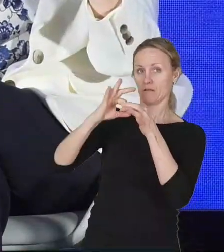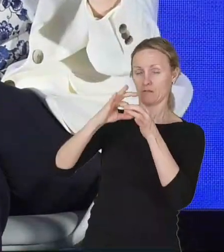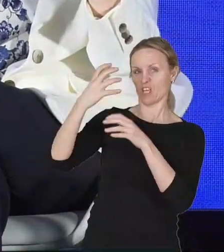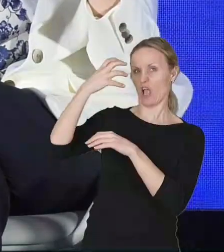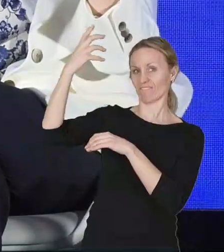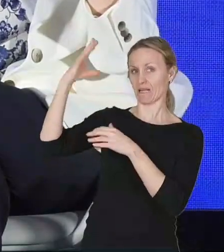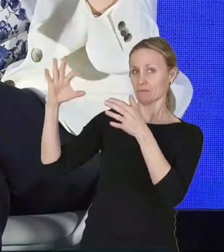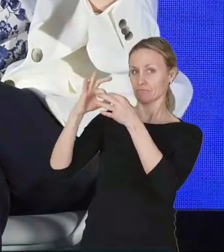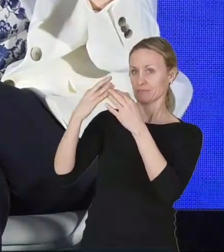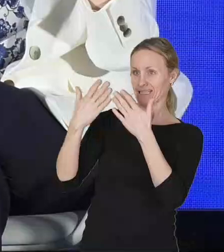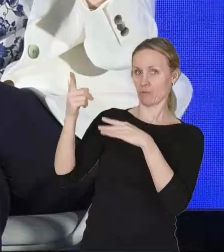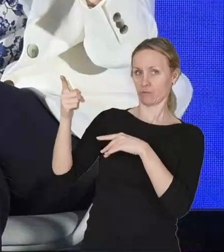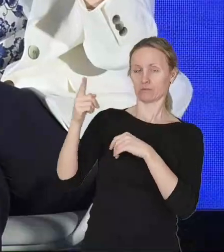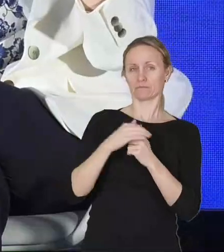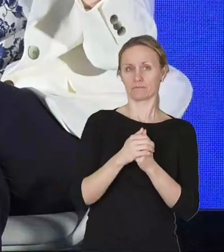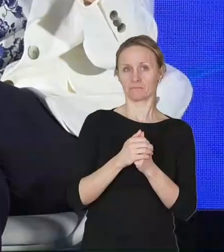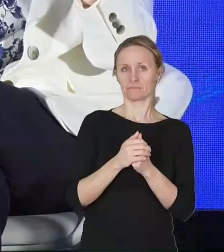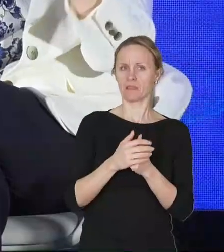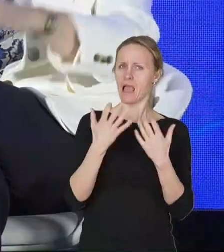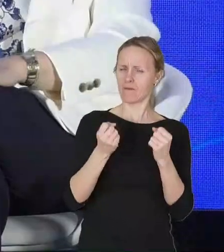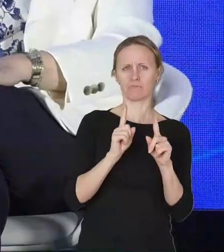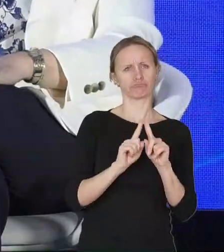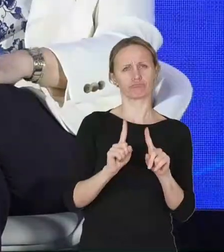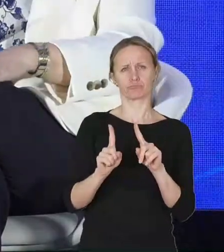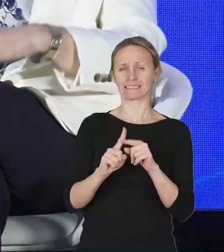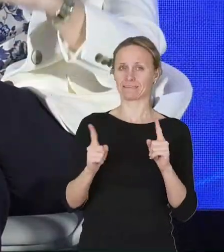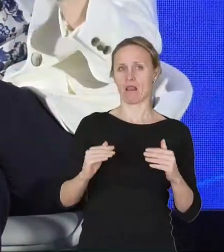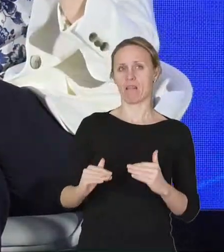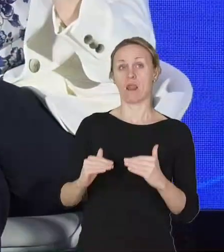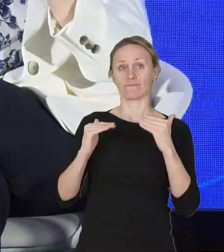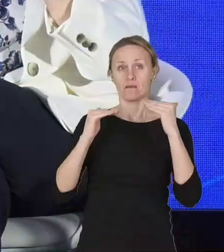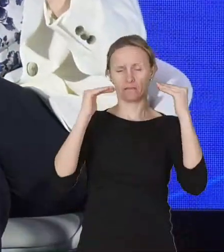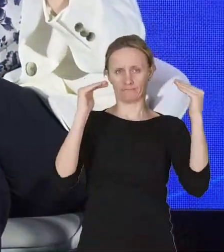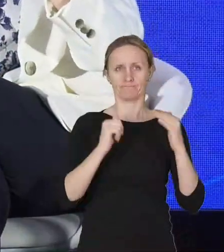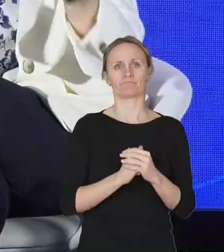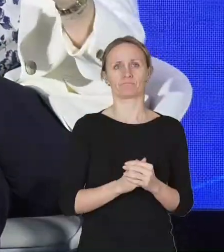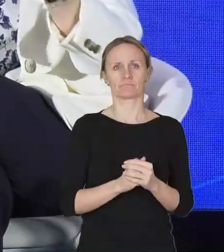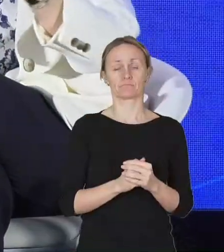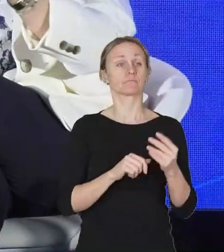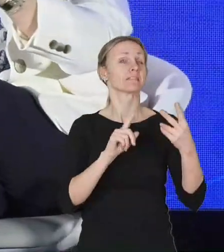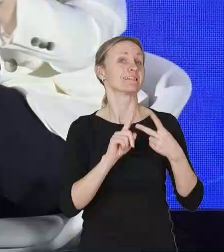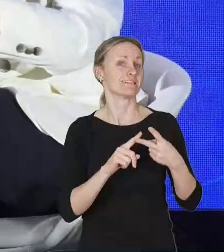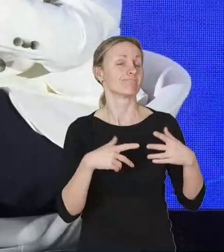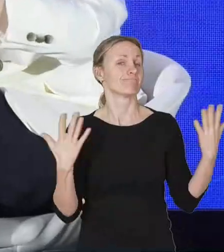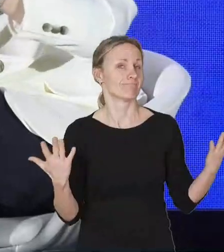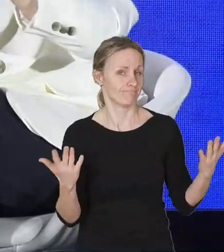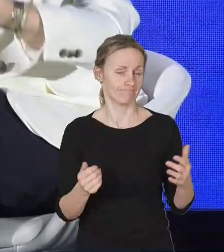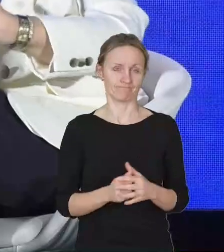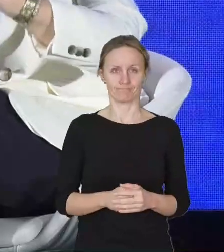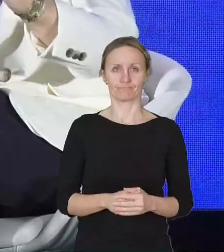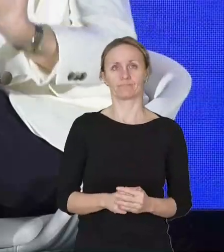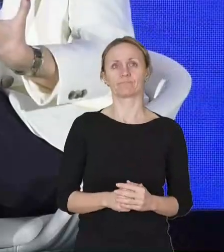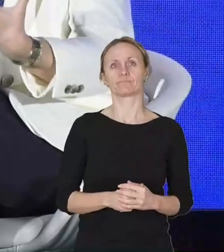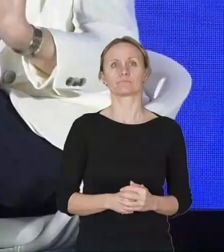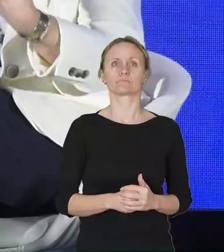matter of how should I put it? A matter of the centralized versus decentralized way